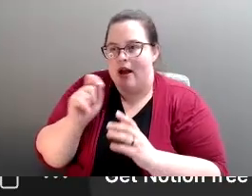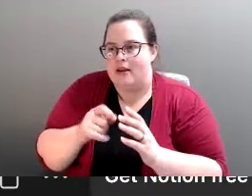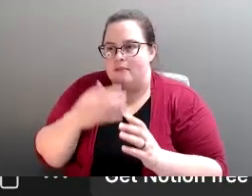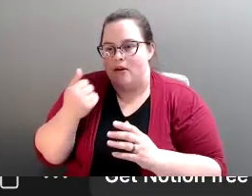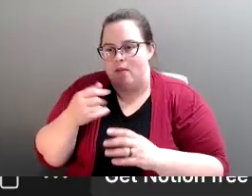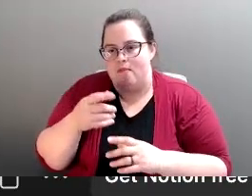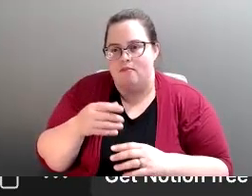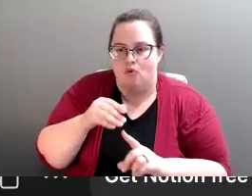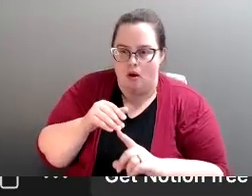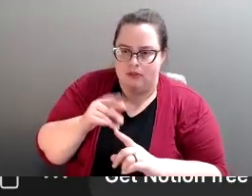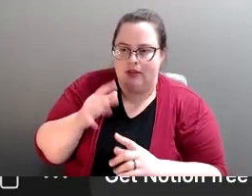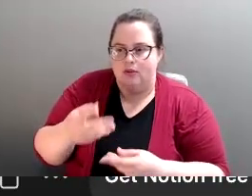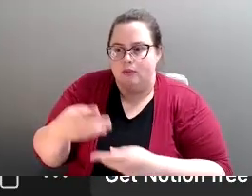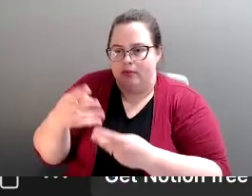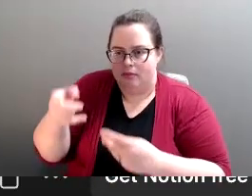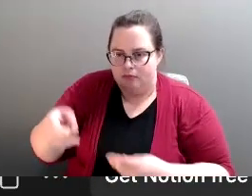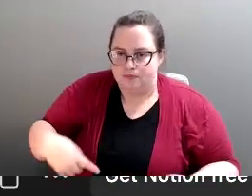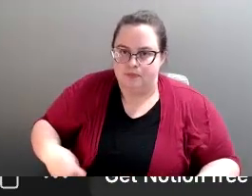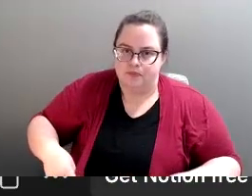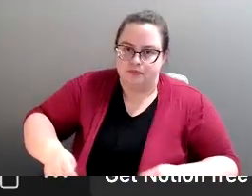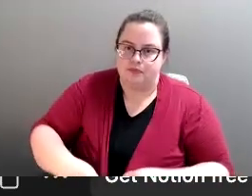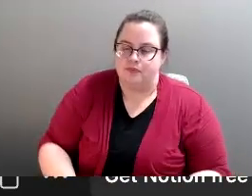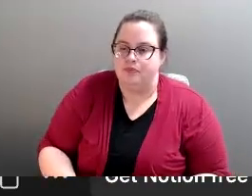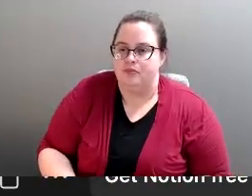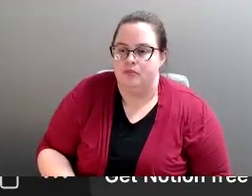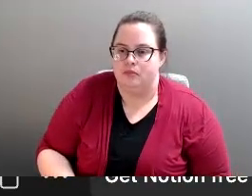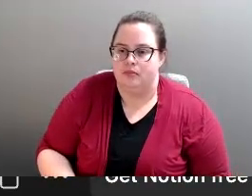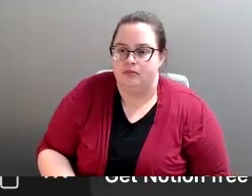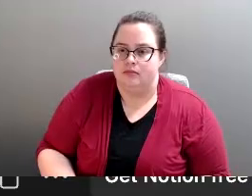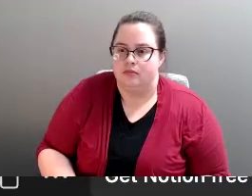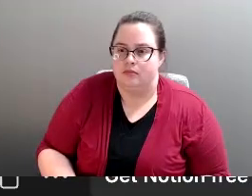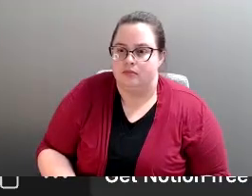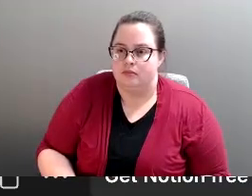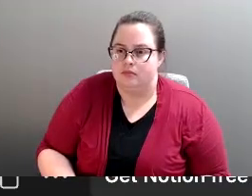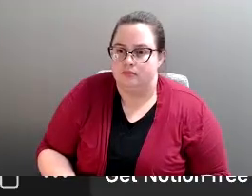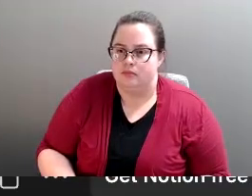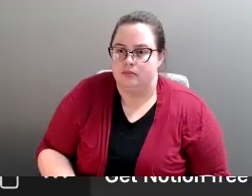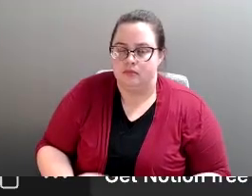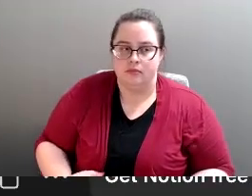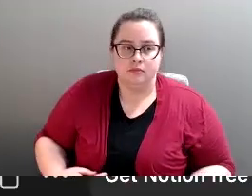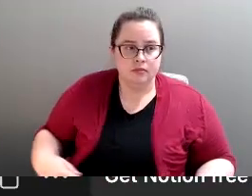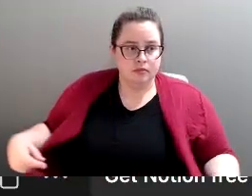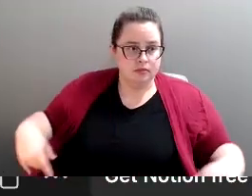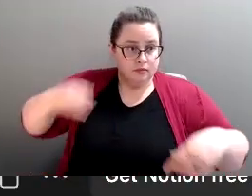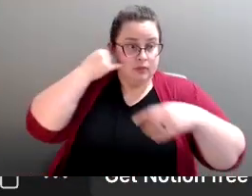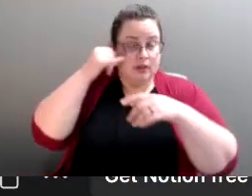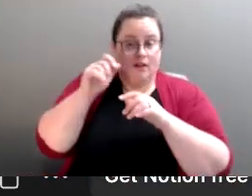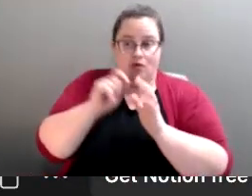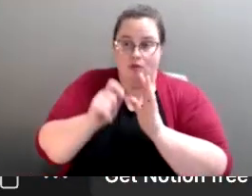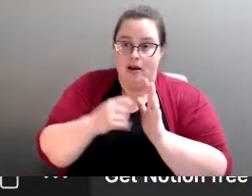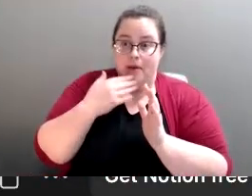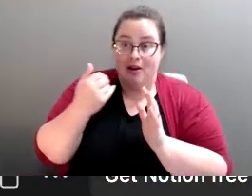actually heading down here. It was like, if we're writing better prompts, right? What do we want to do? Right? Just